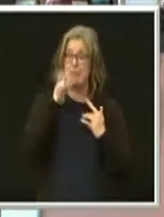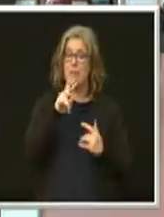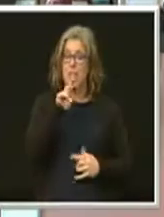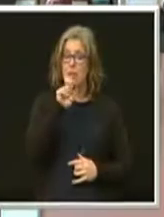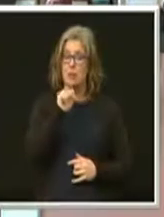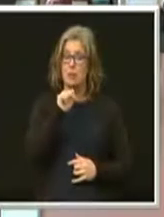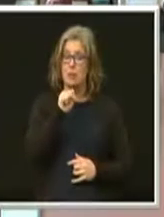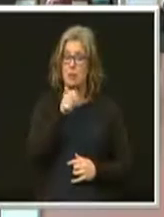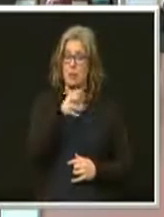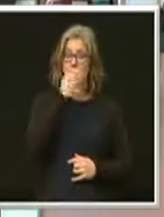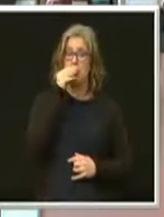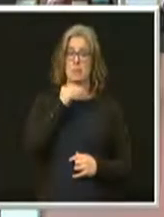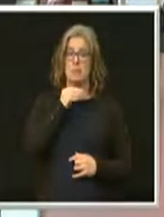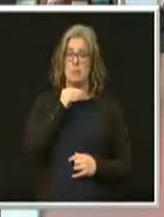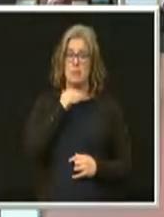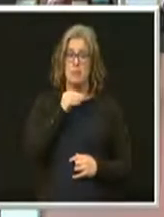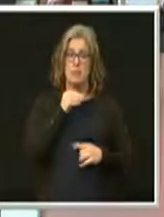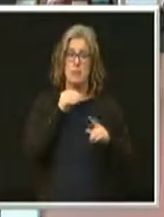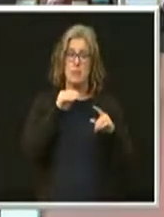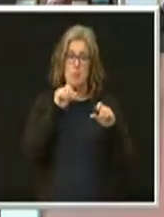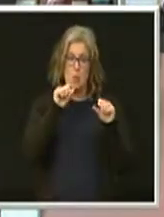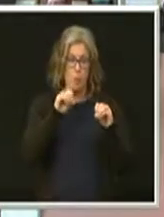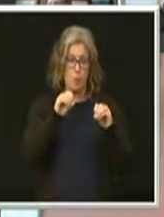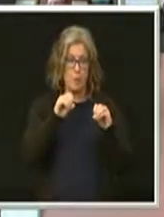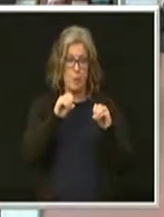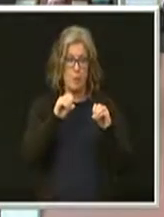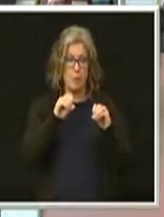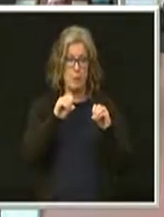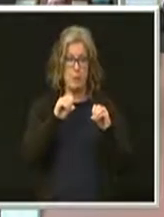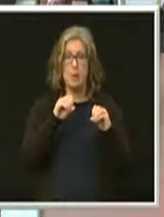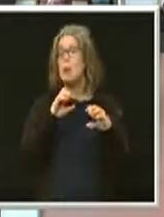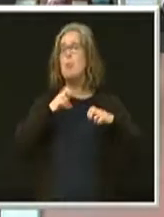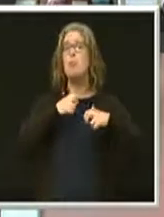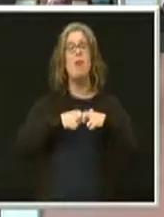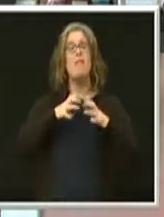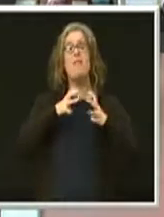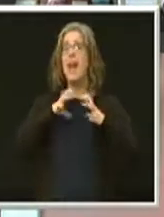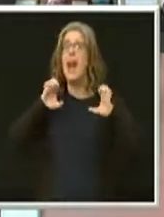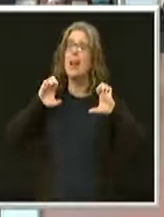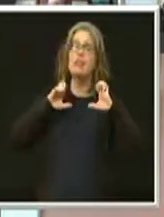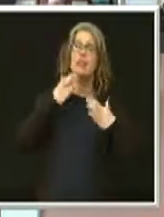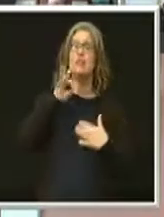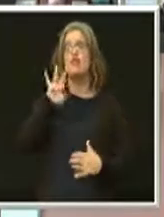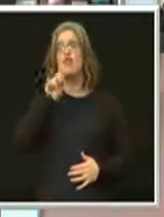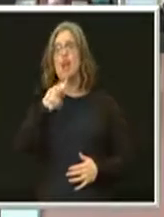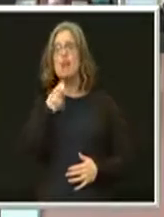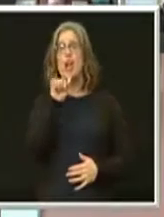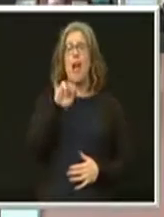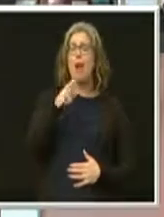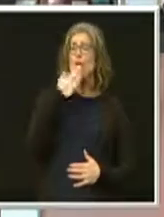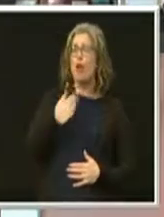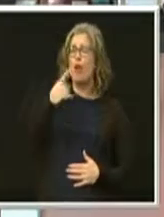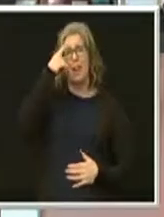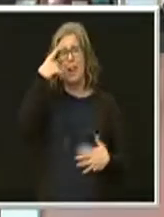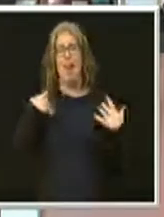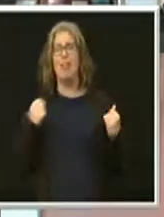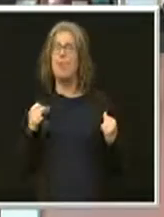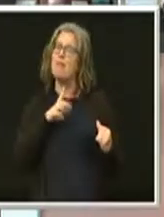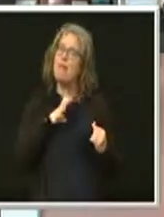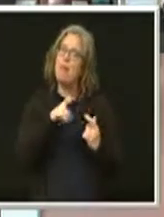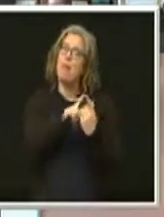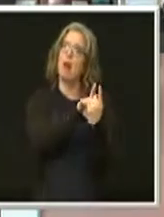and transferring it on. So no problem getting exercise, fresh air. It's good for us. It's good for our mental health, but follow